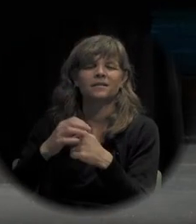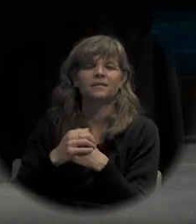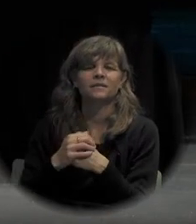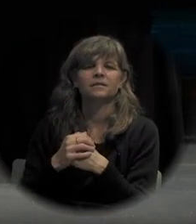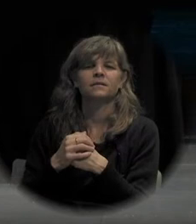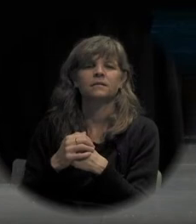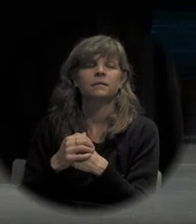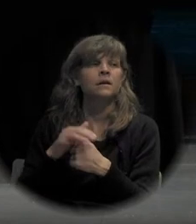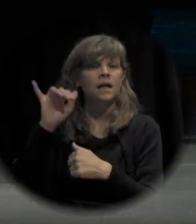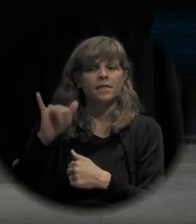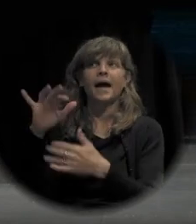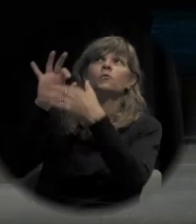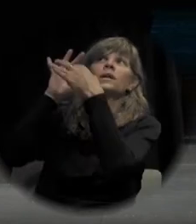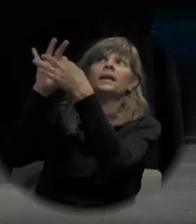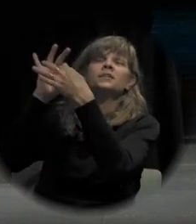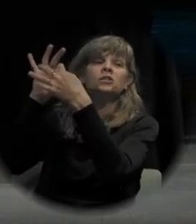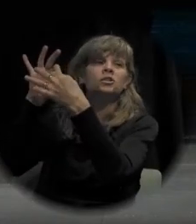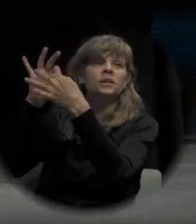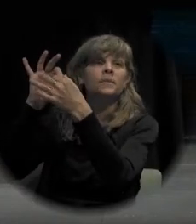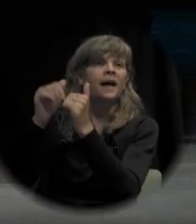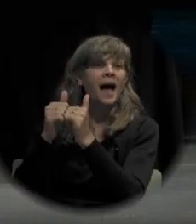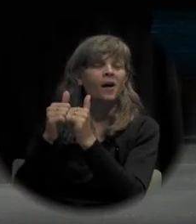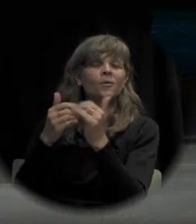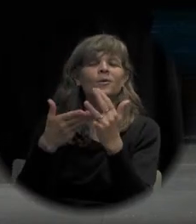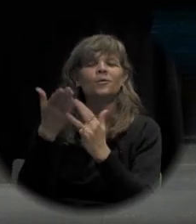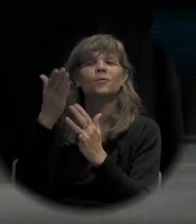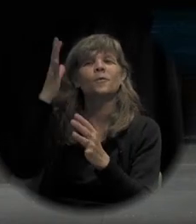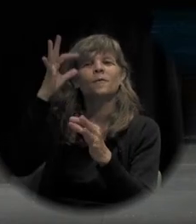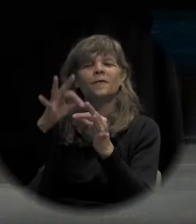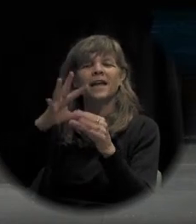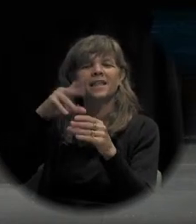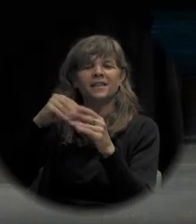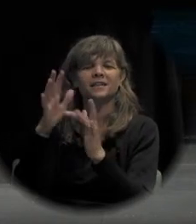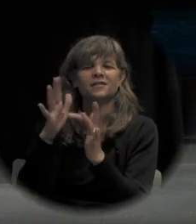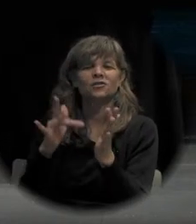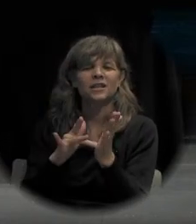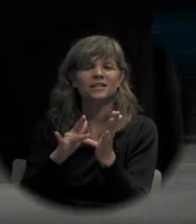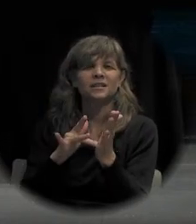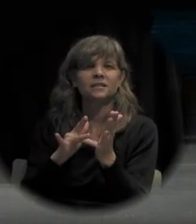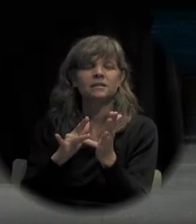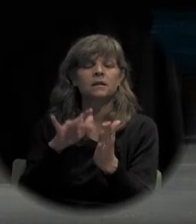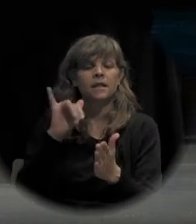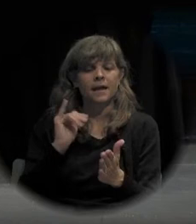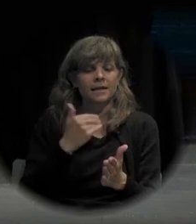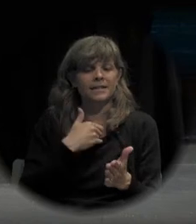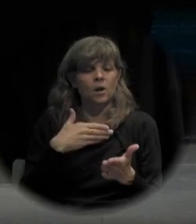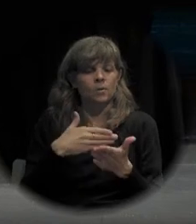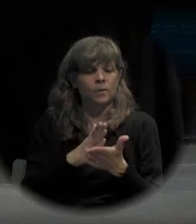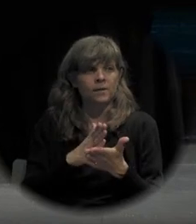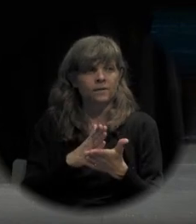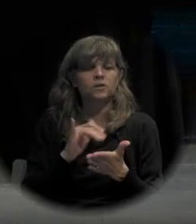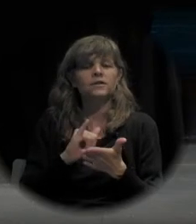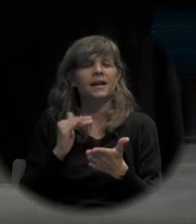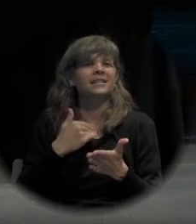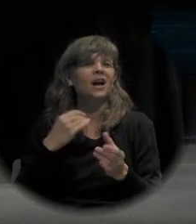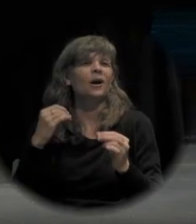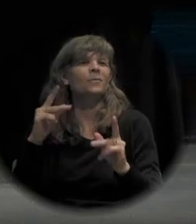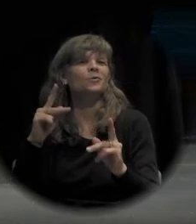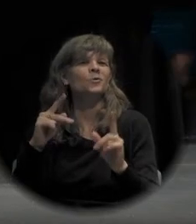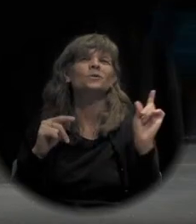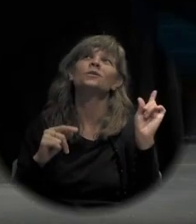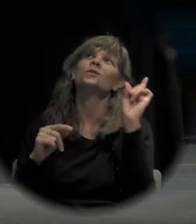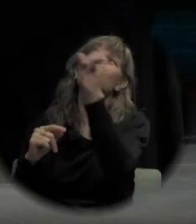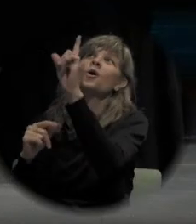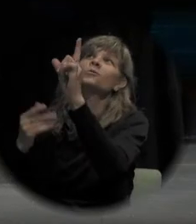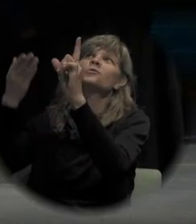That relationship is through faith in Jesus. We have the privilege, we have the opportunity to come to God